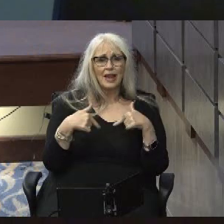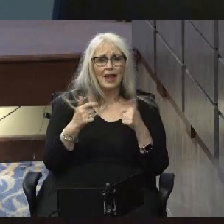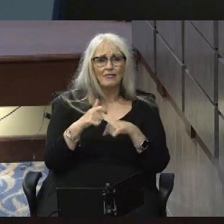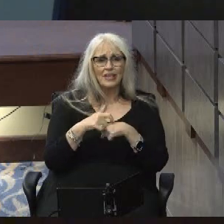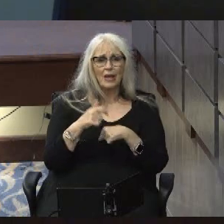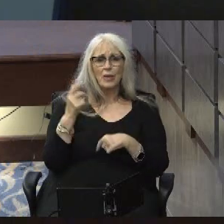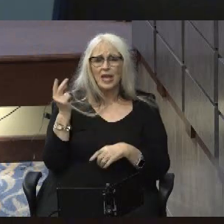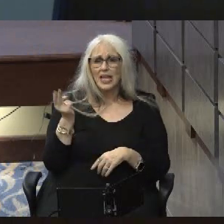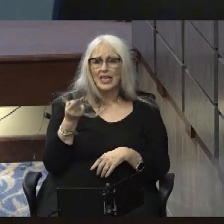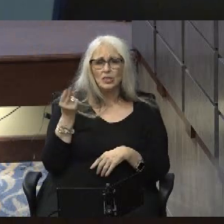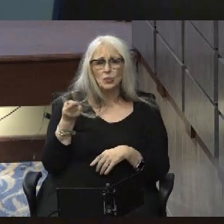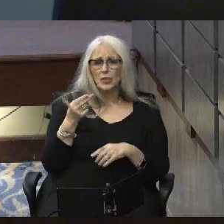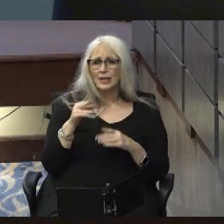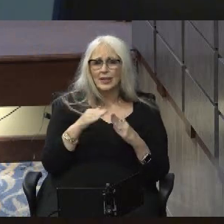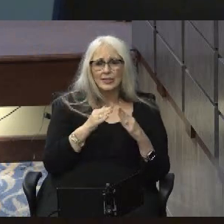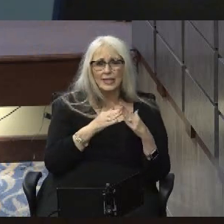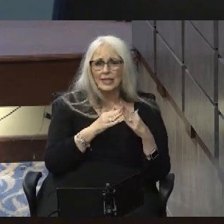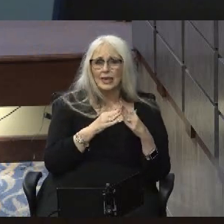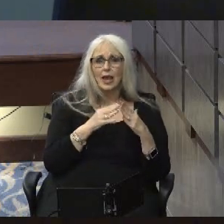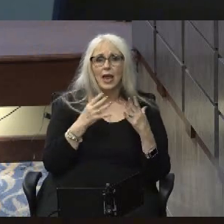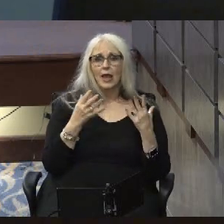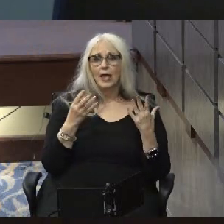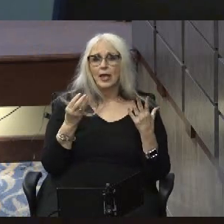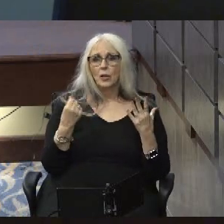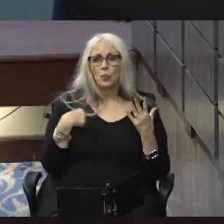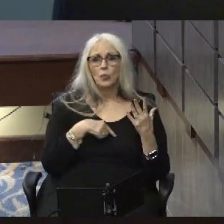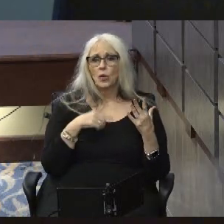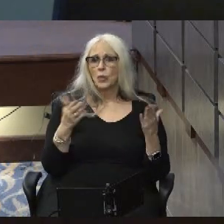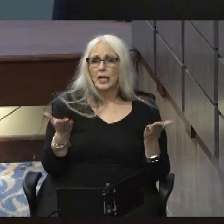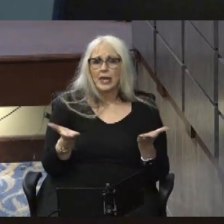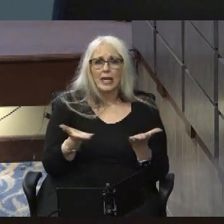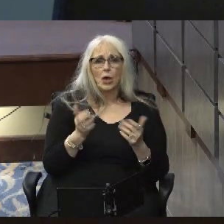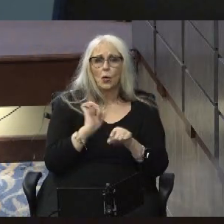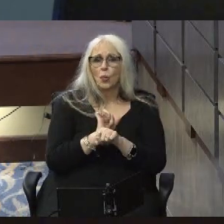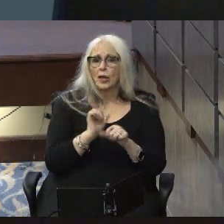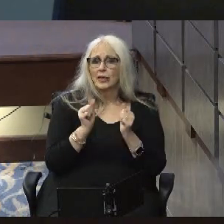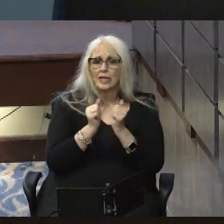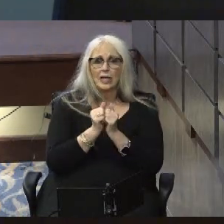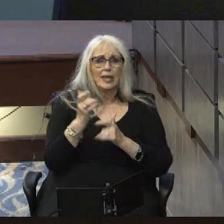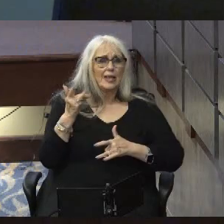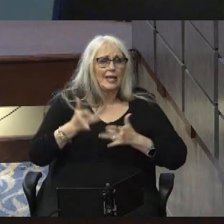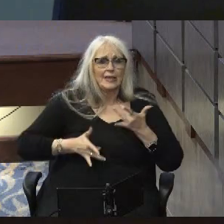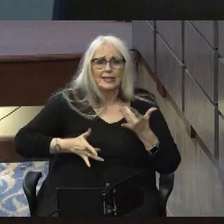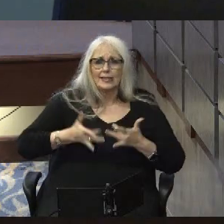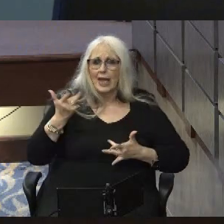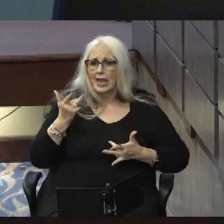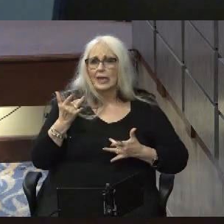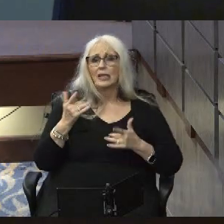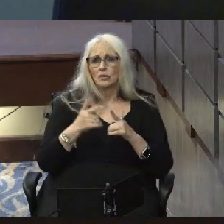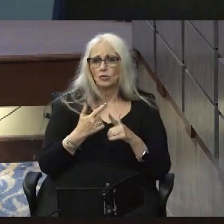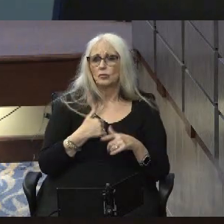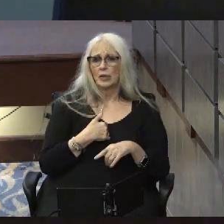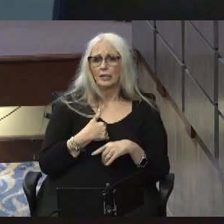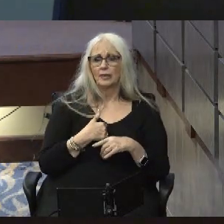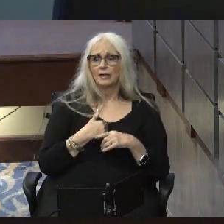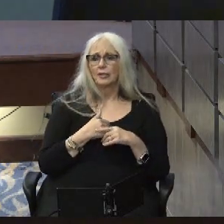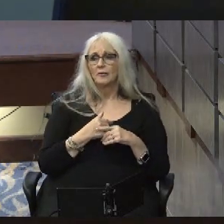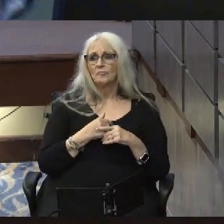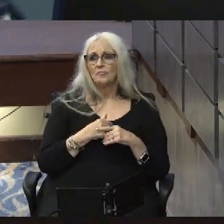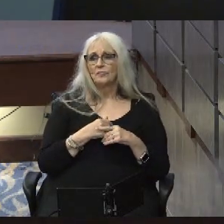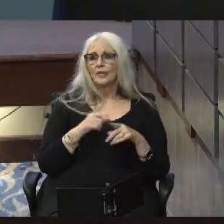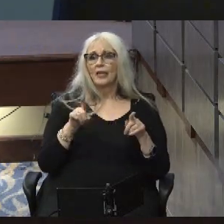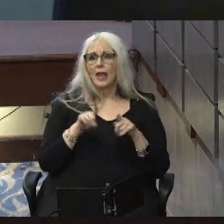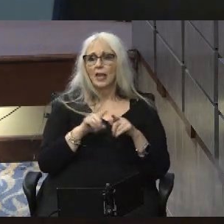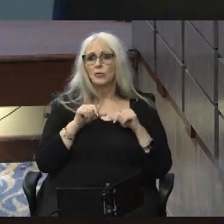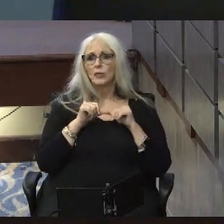the city. And the fact that we're all here doing it is exciting to me. And I just, as we get this